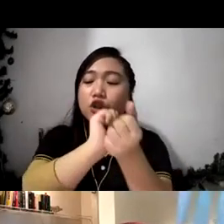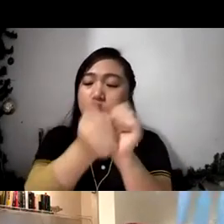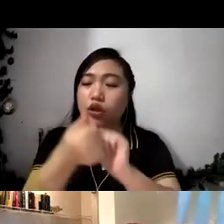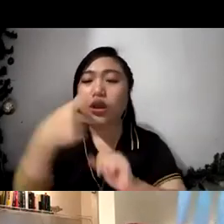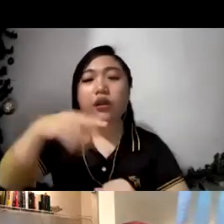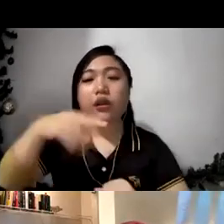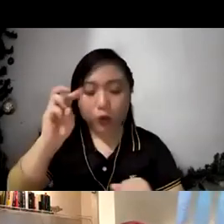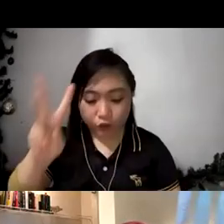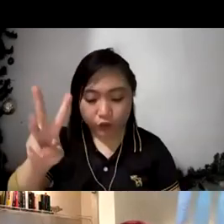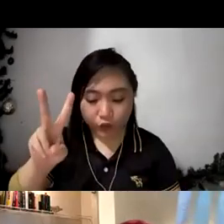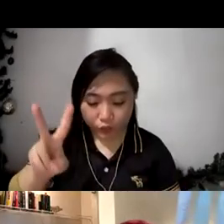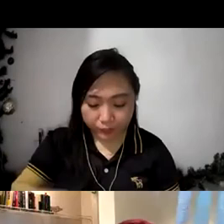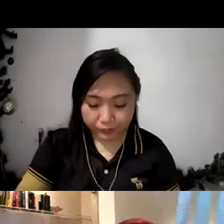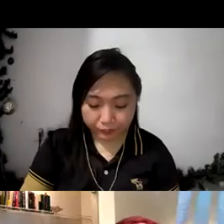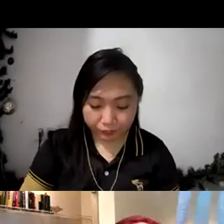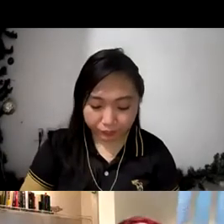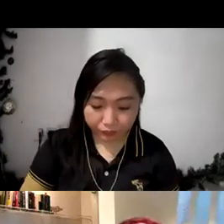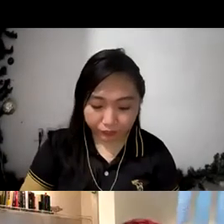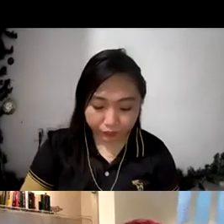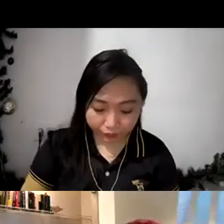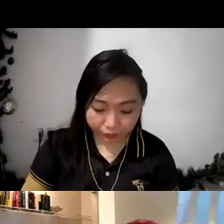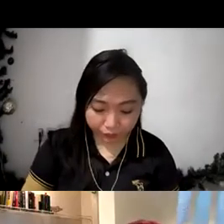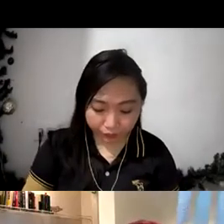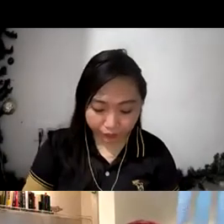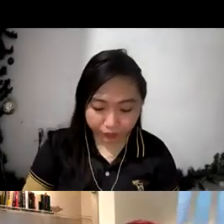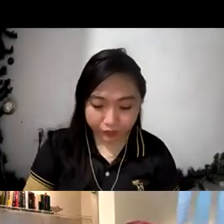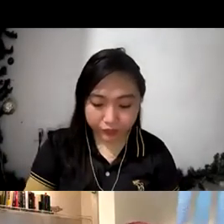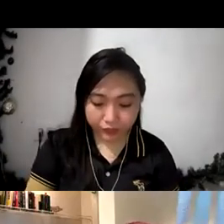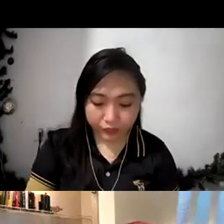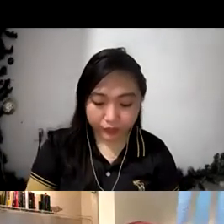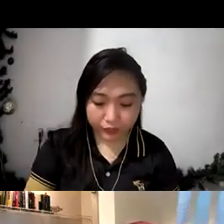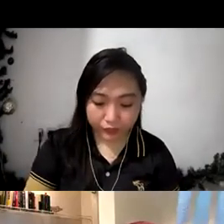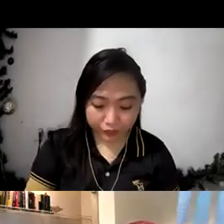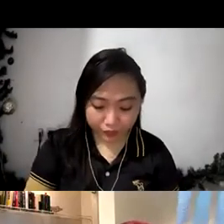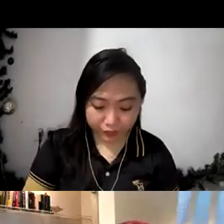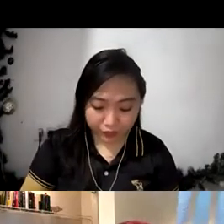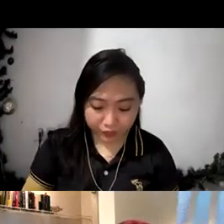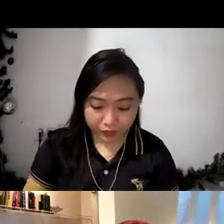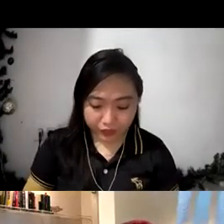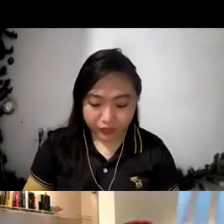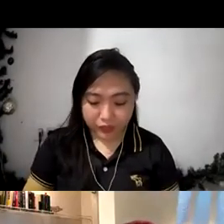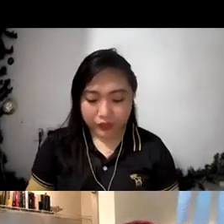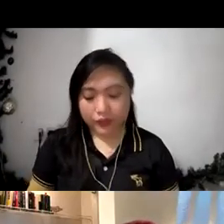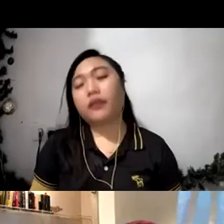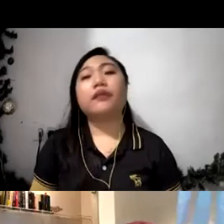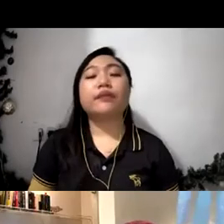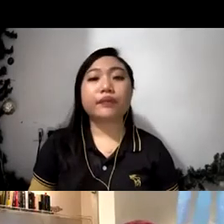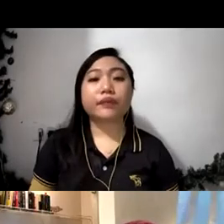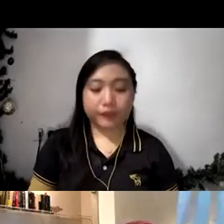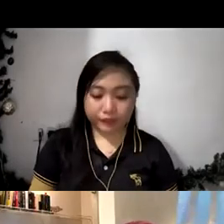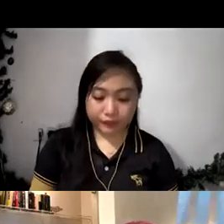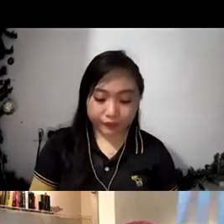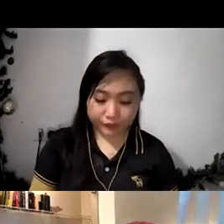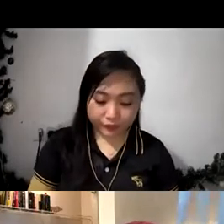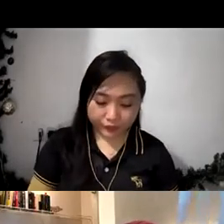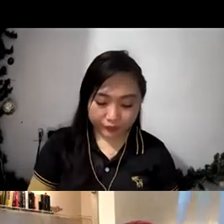But again, no, there are also existing harmful cultural practices happening in our own country. So isa yan, no, isa yan